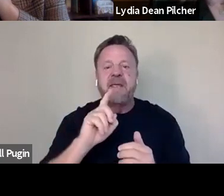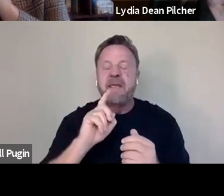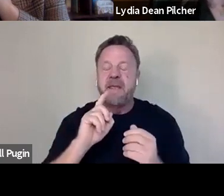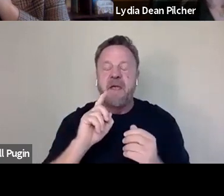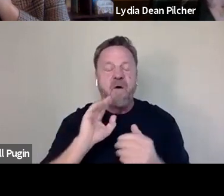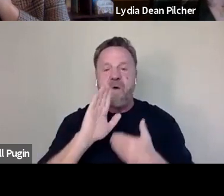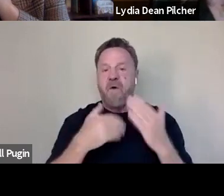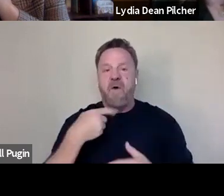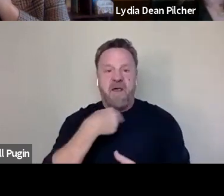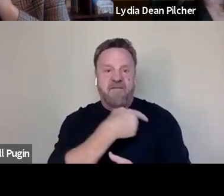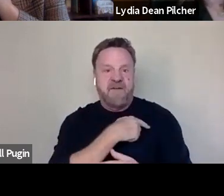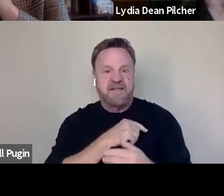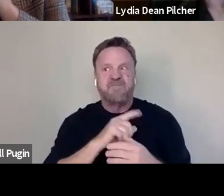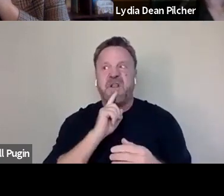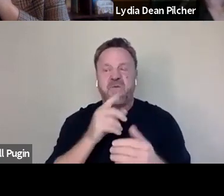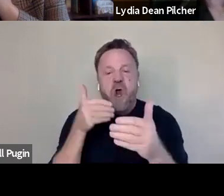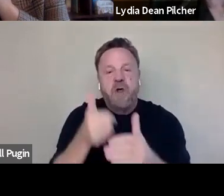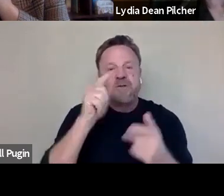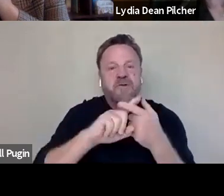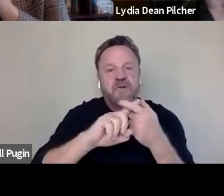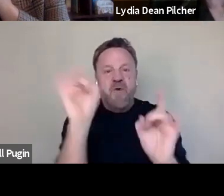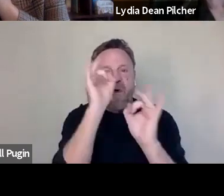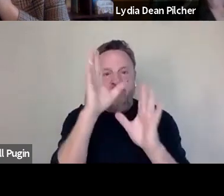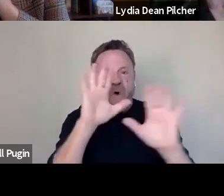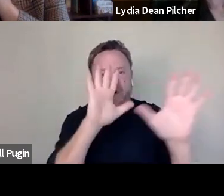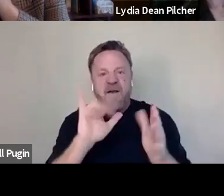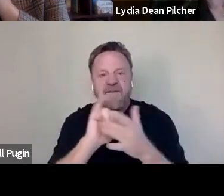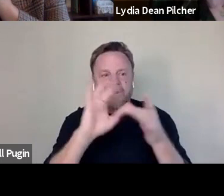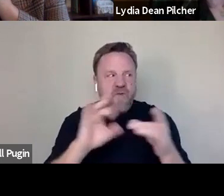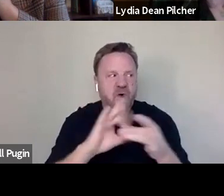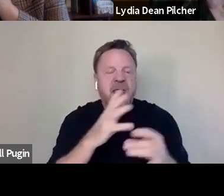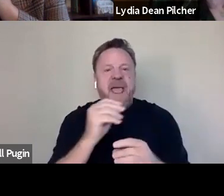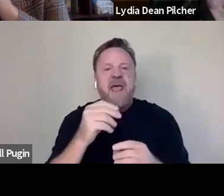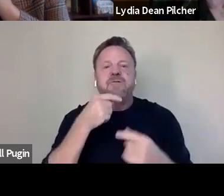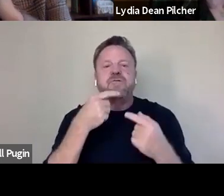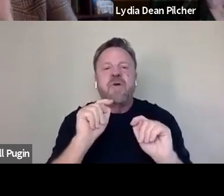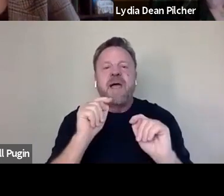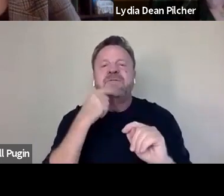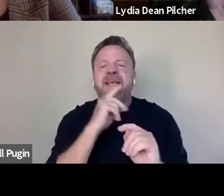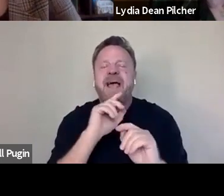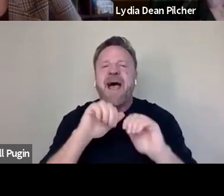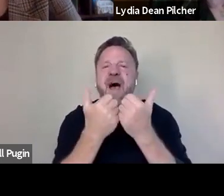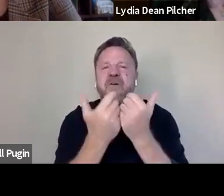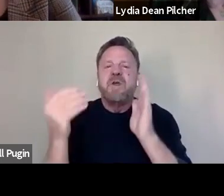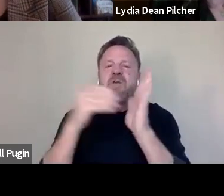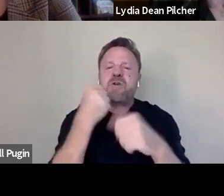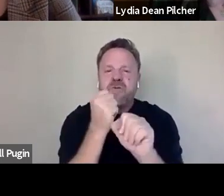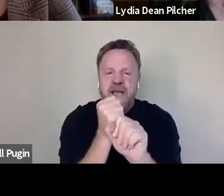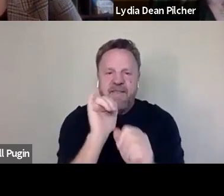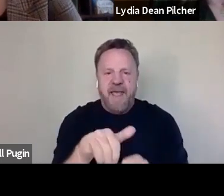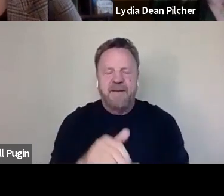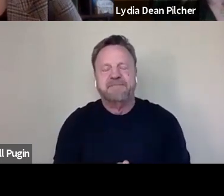us even closer to the horror of the story and trying to say, like, how do we recreate it? Mhm.